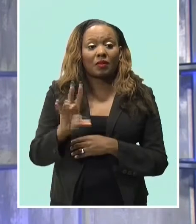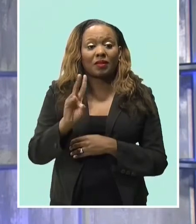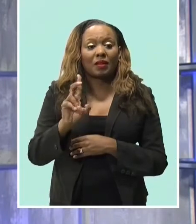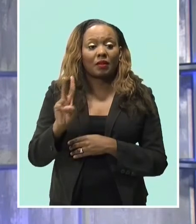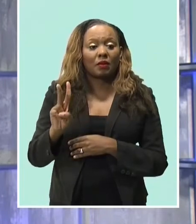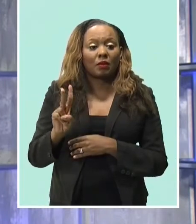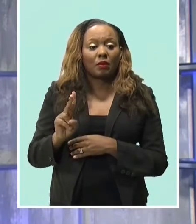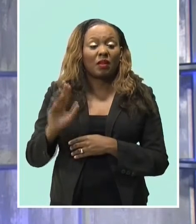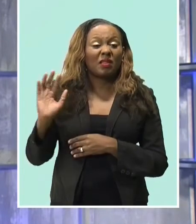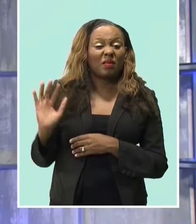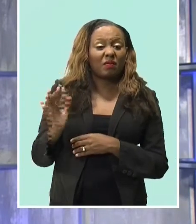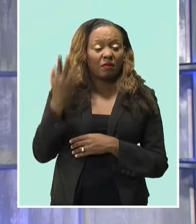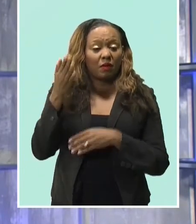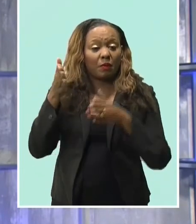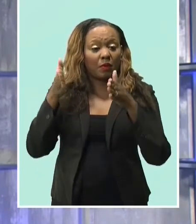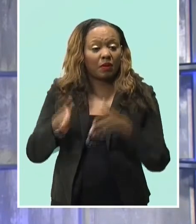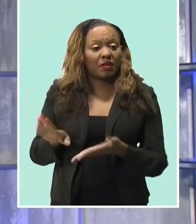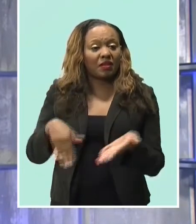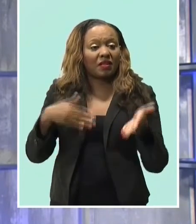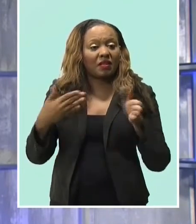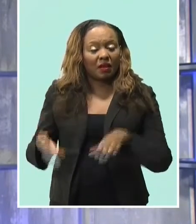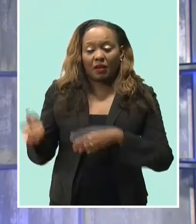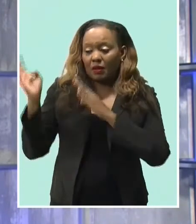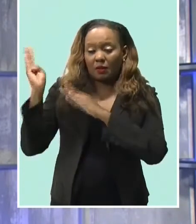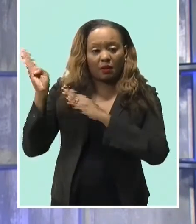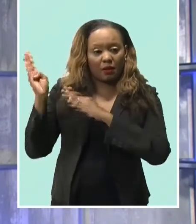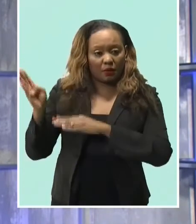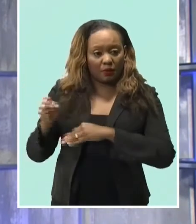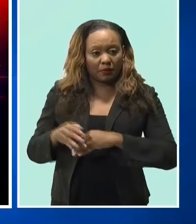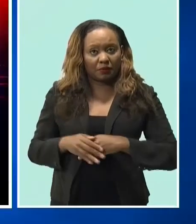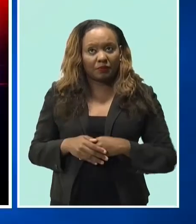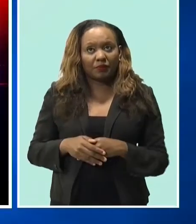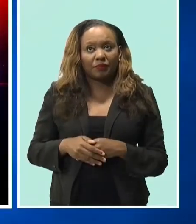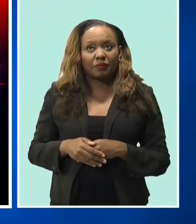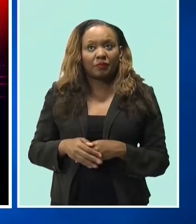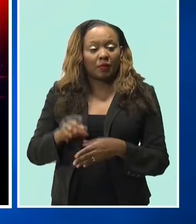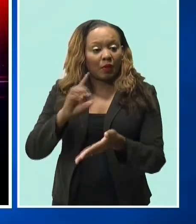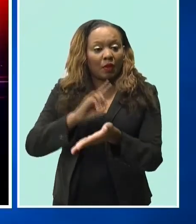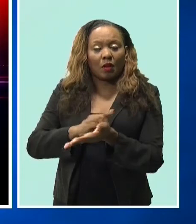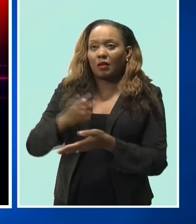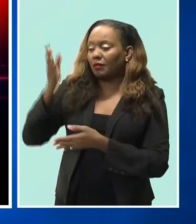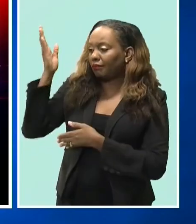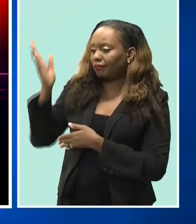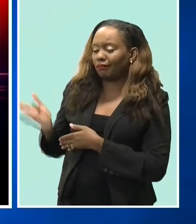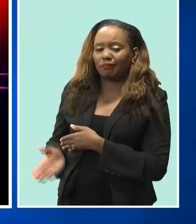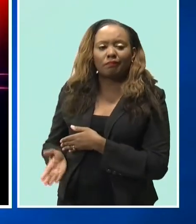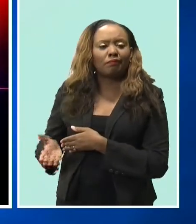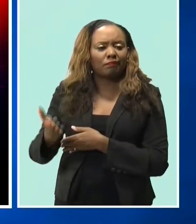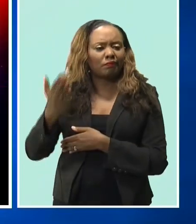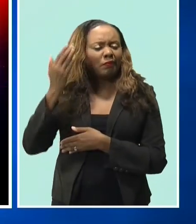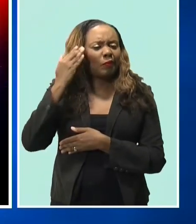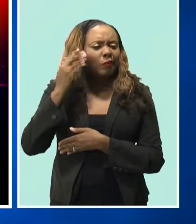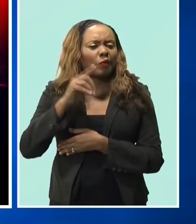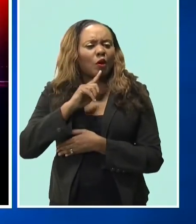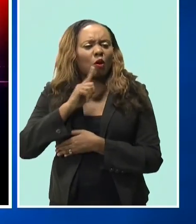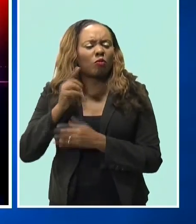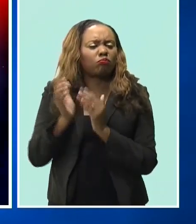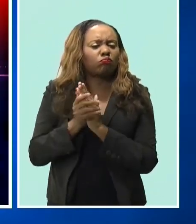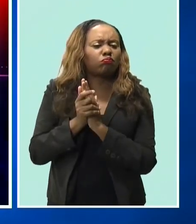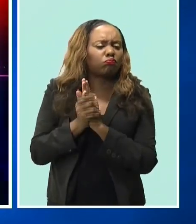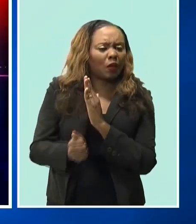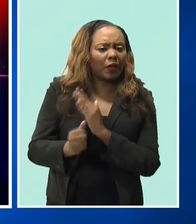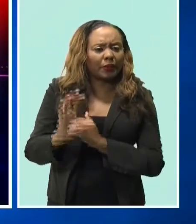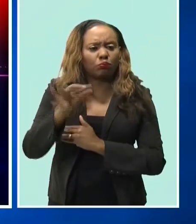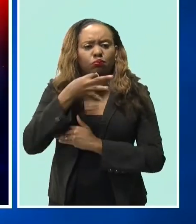fifth COVID-19 related death in the country. Dr. Ennias, a well-known internal medicine specialist and